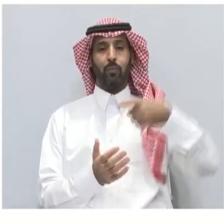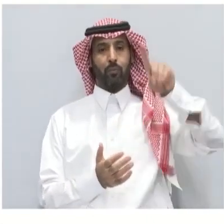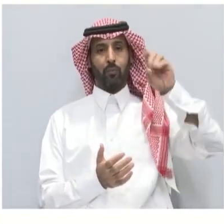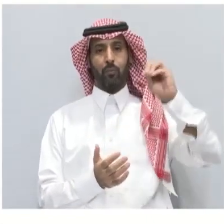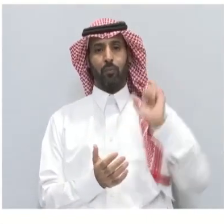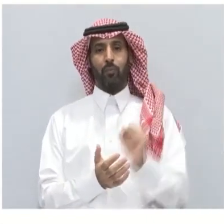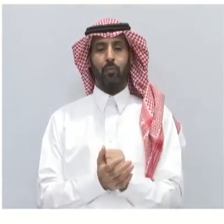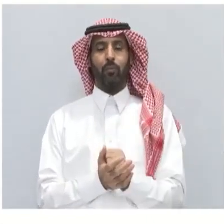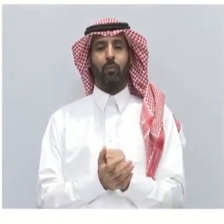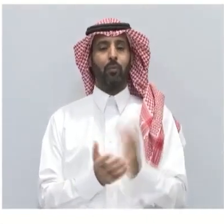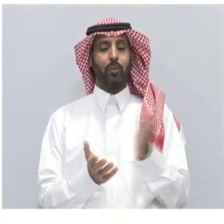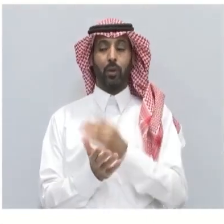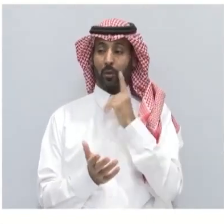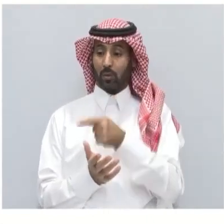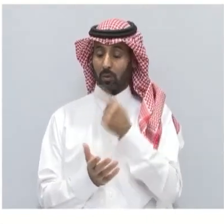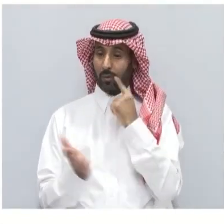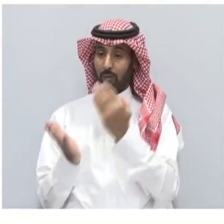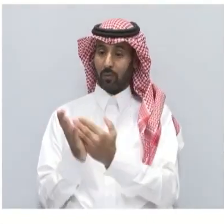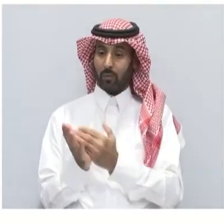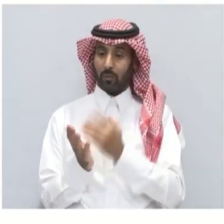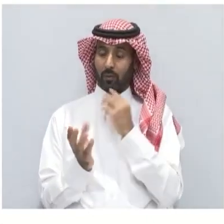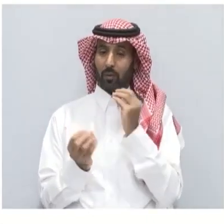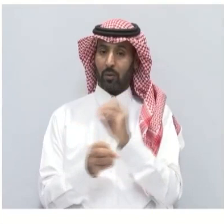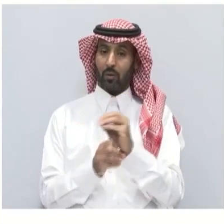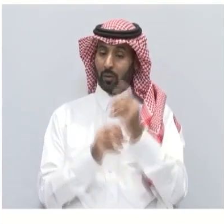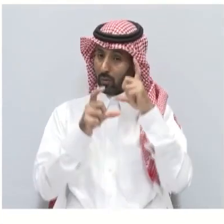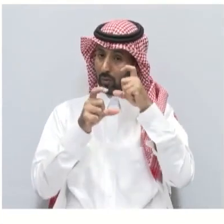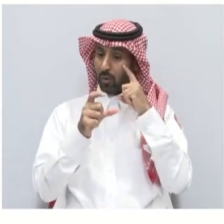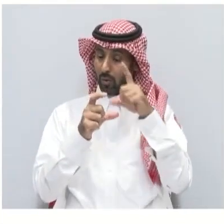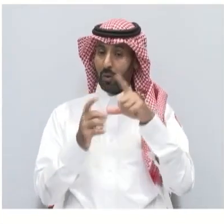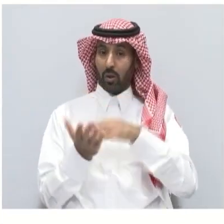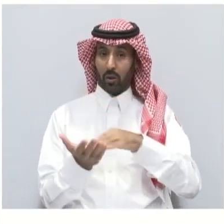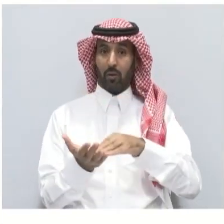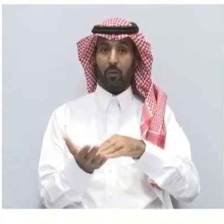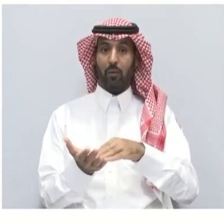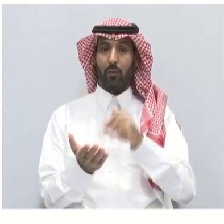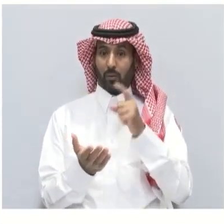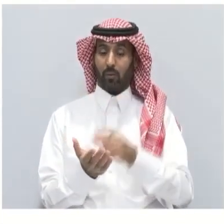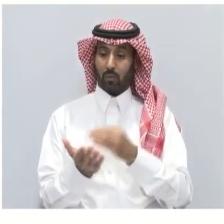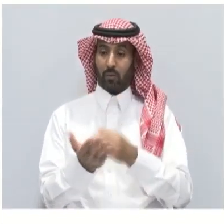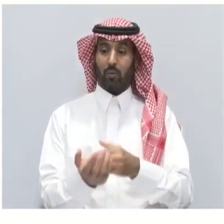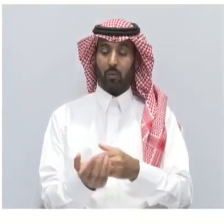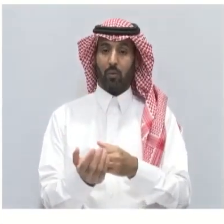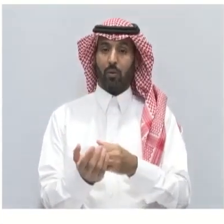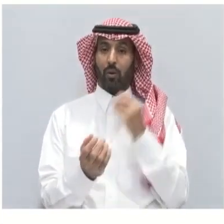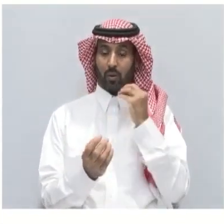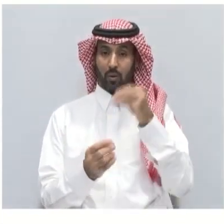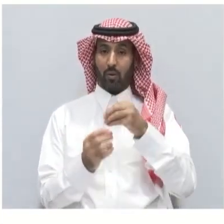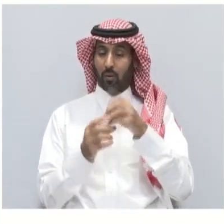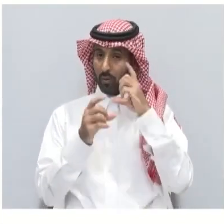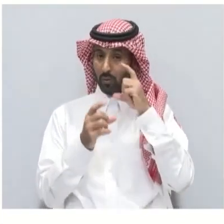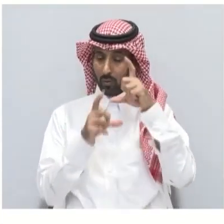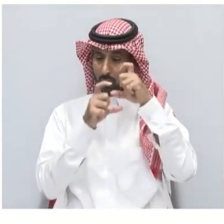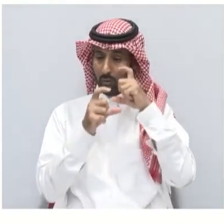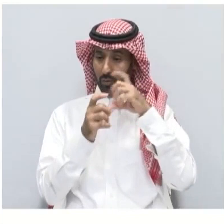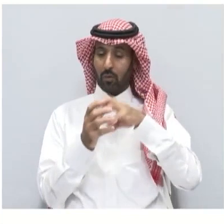I do. You given them any pictures? Very good. Did you give